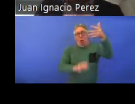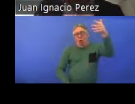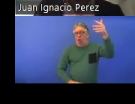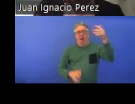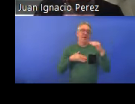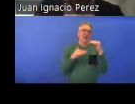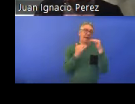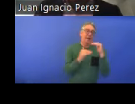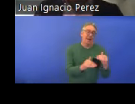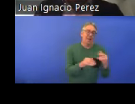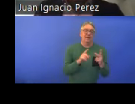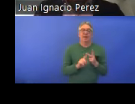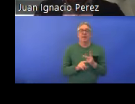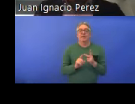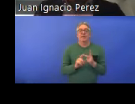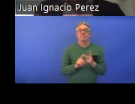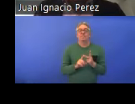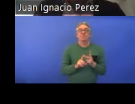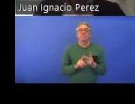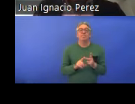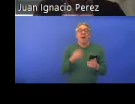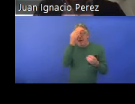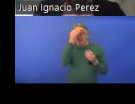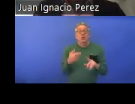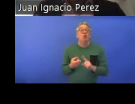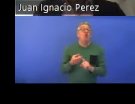sources, typical sources to use, etc.